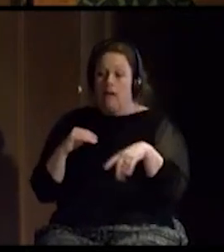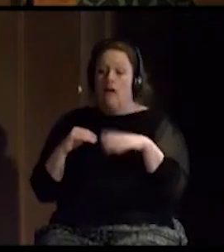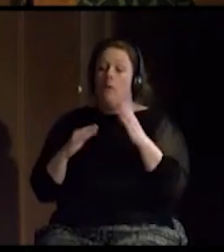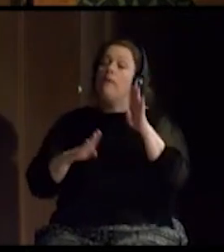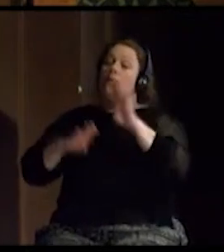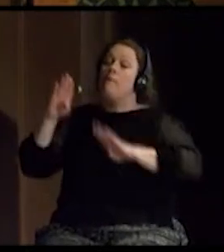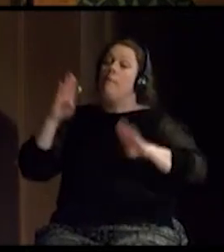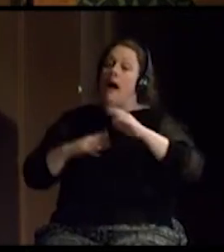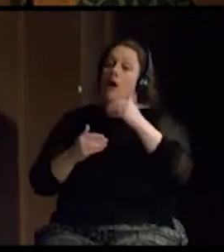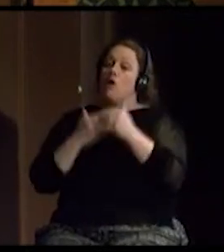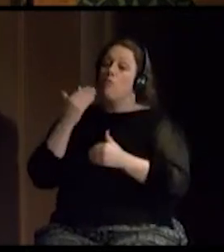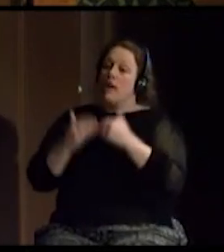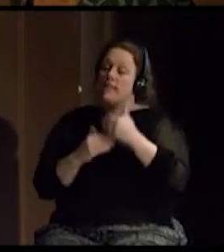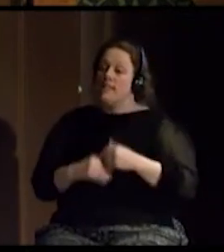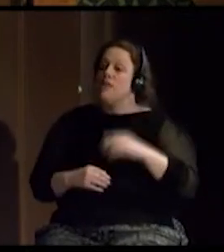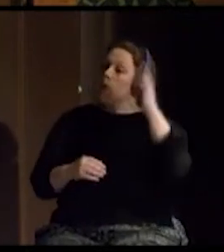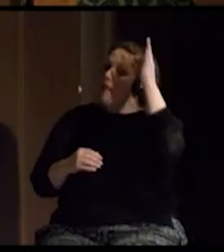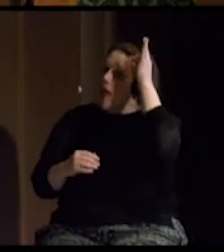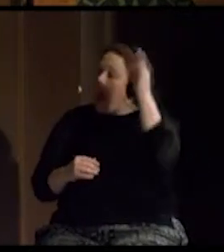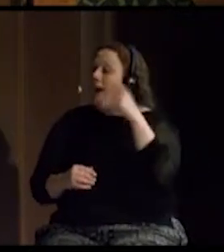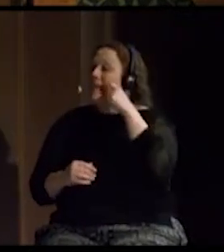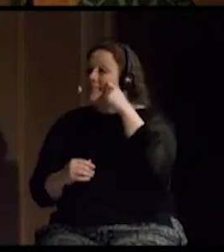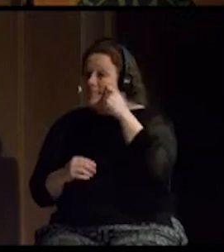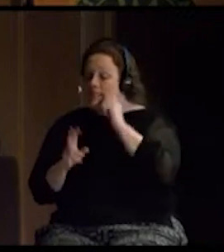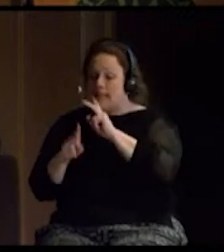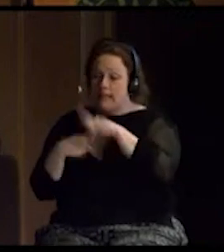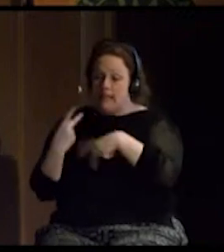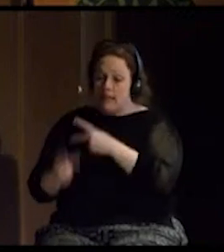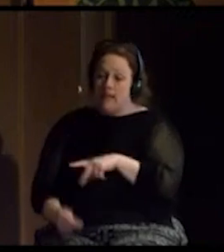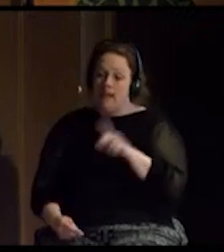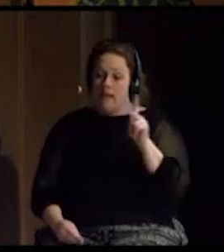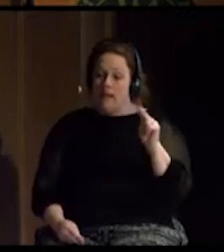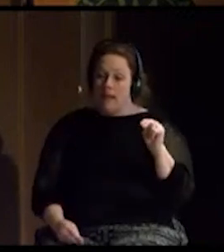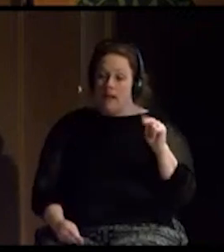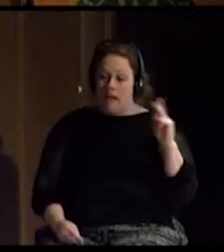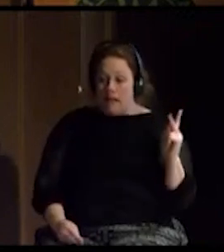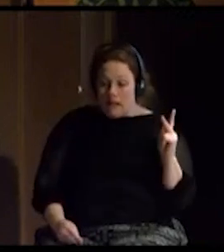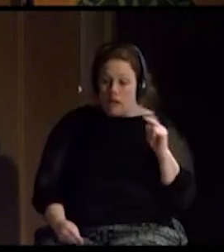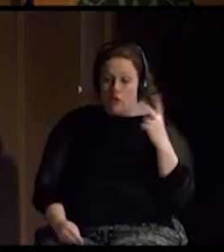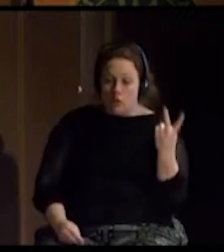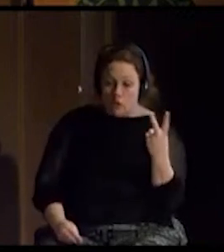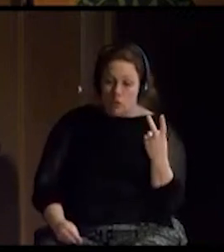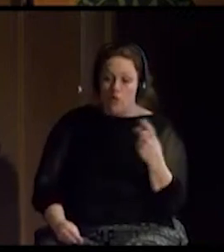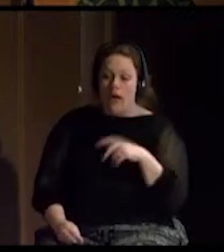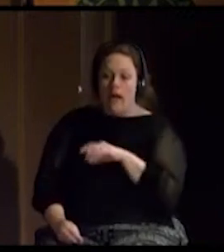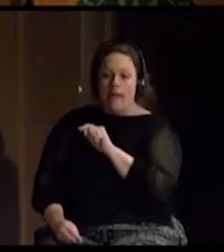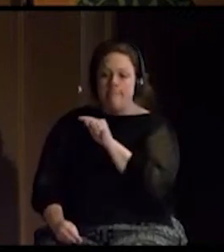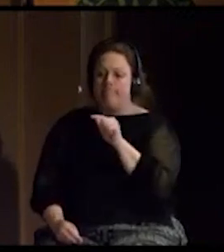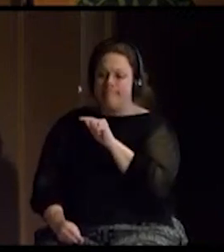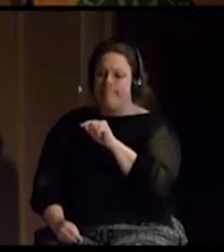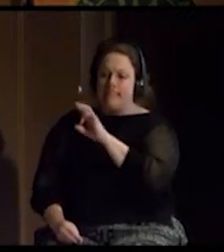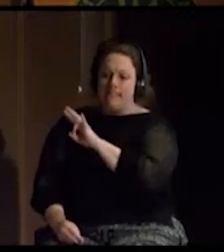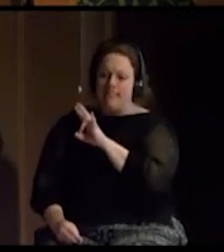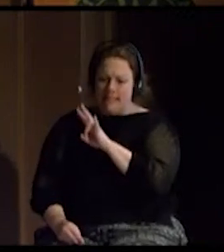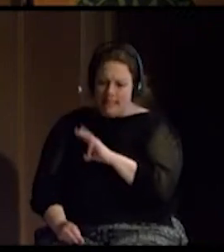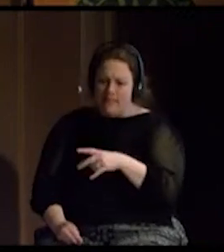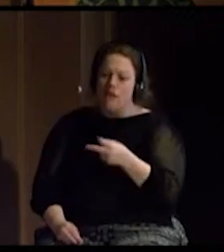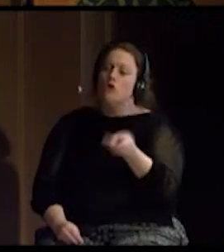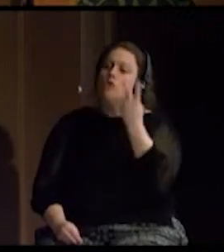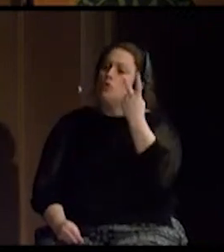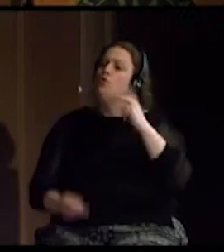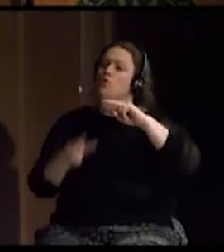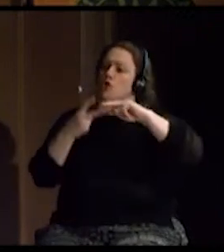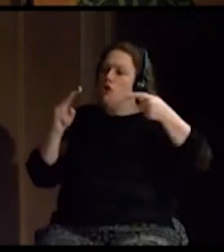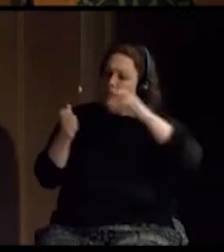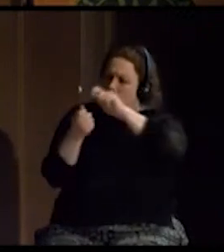and skin phenotypes, including KANK2 and KRT77, which are 2 genes noted in these